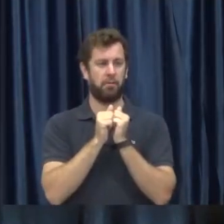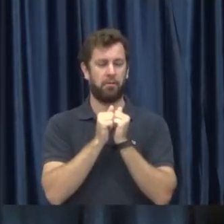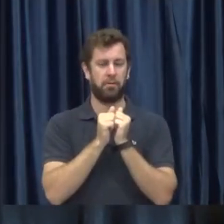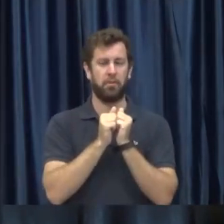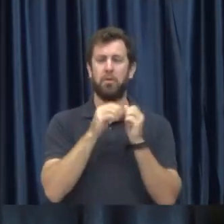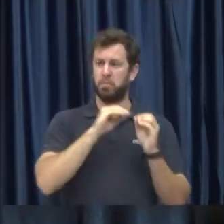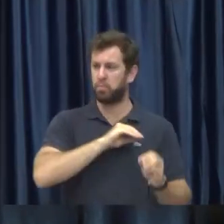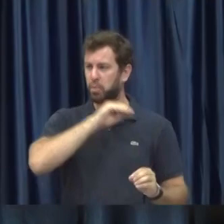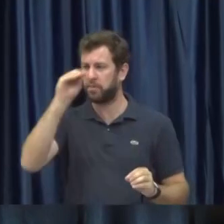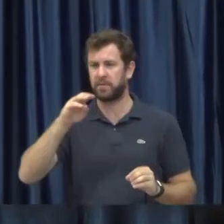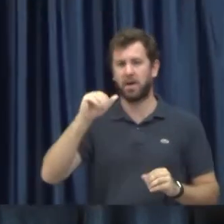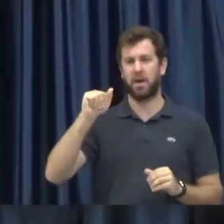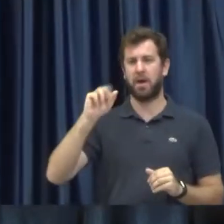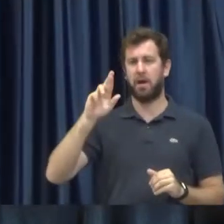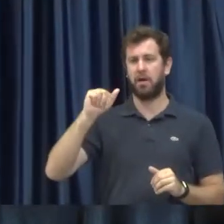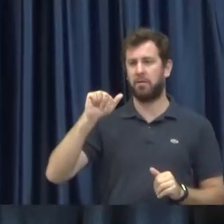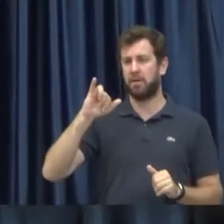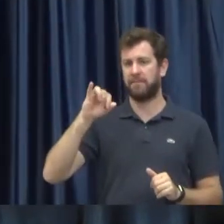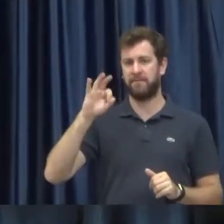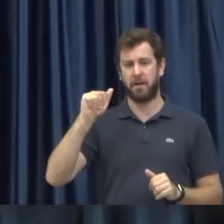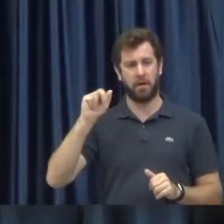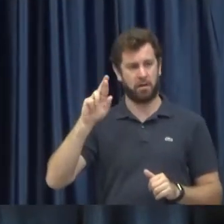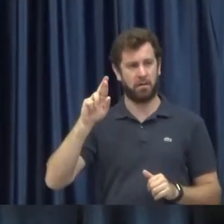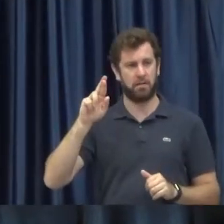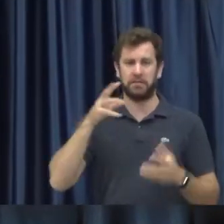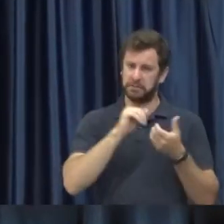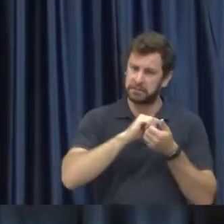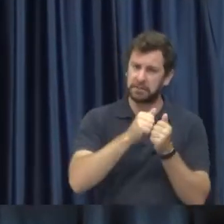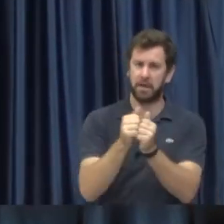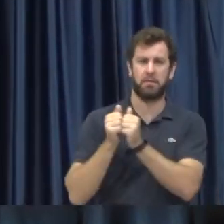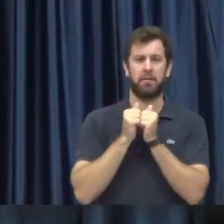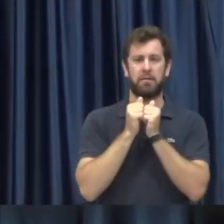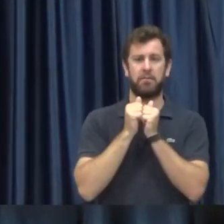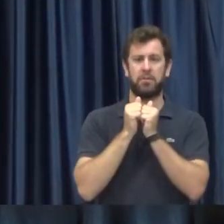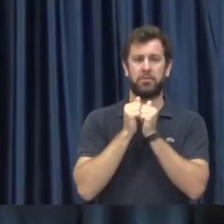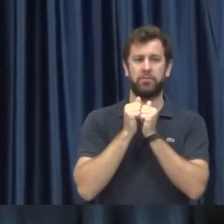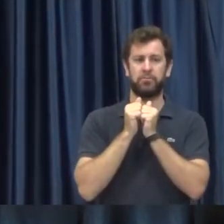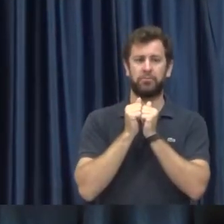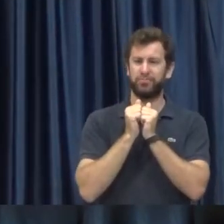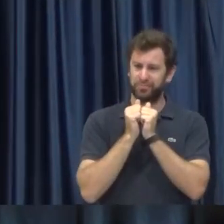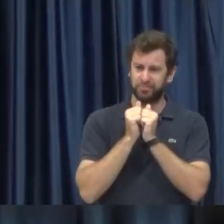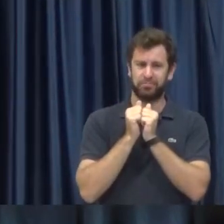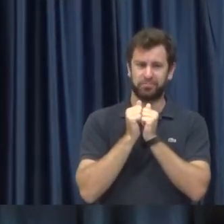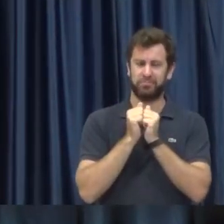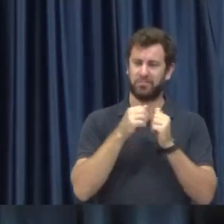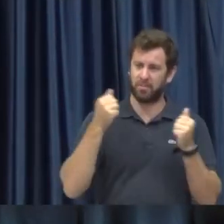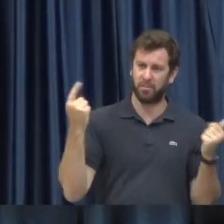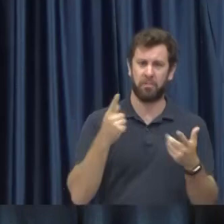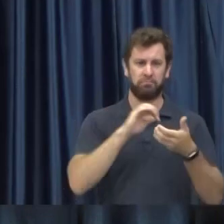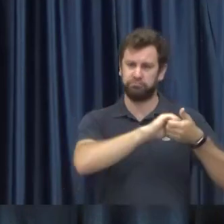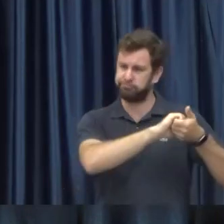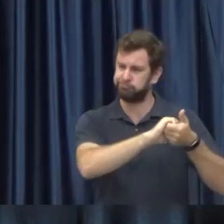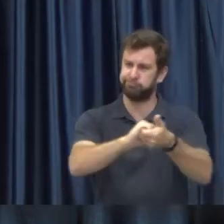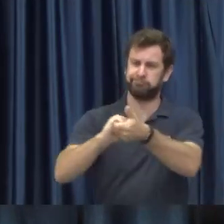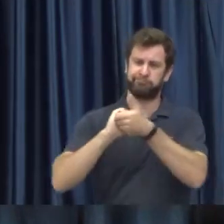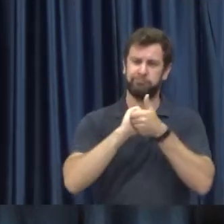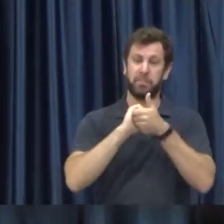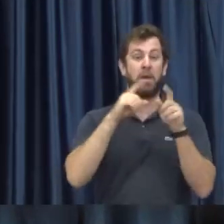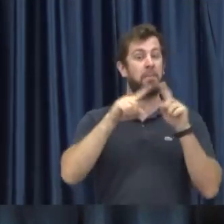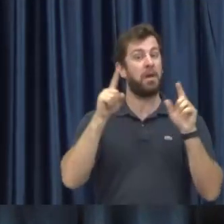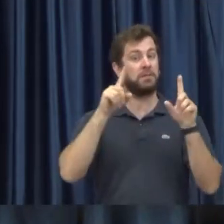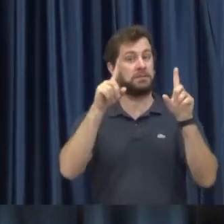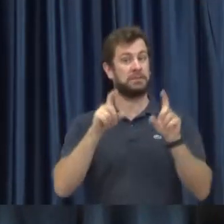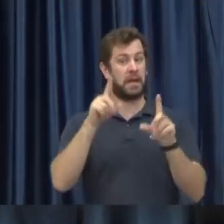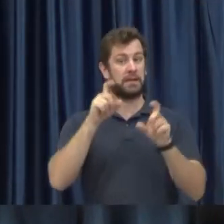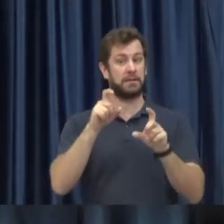Arafah together. The unity is there. But the test for the